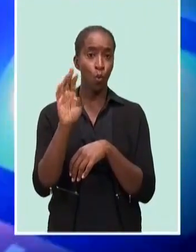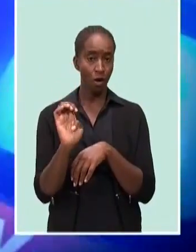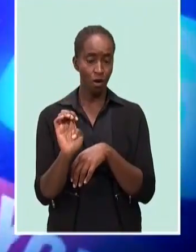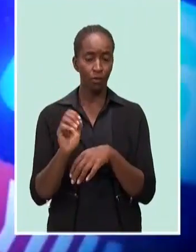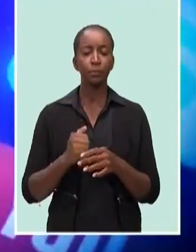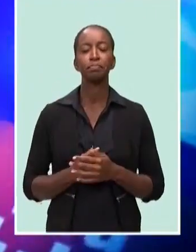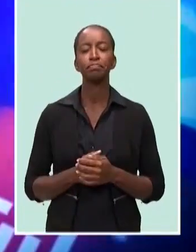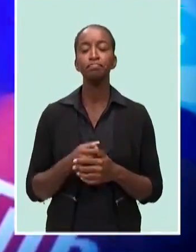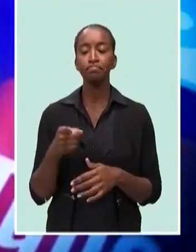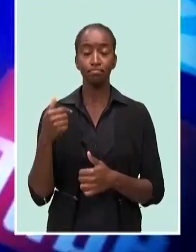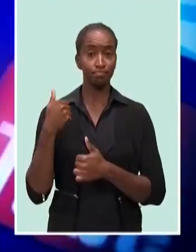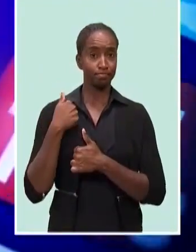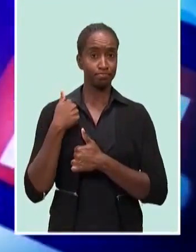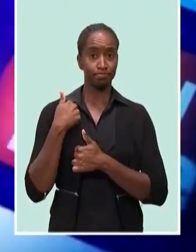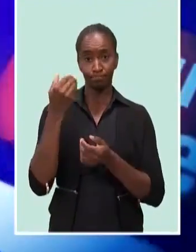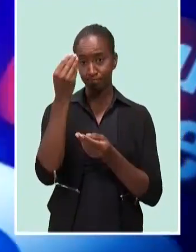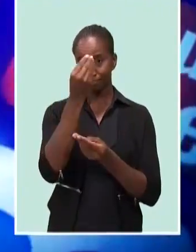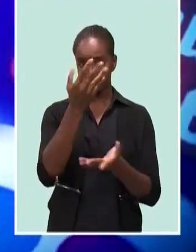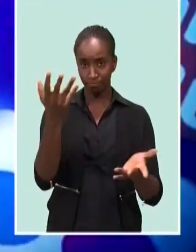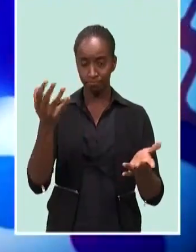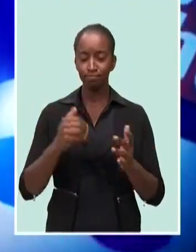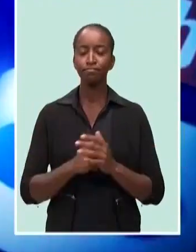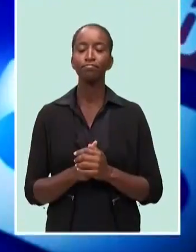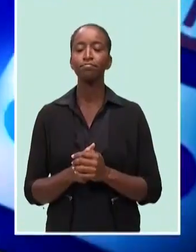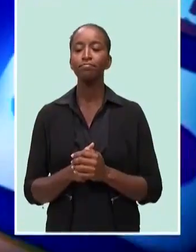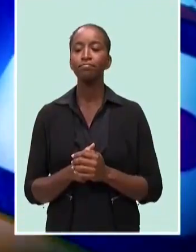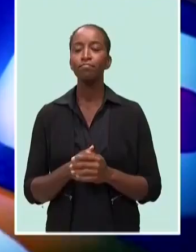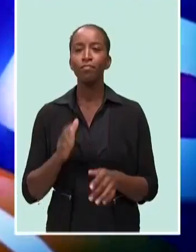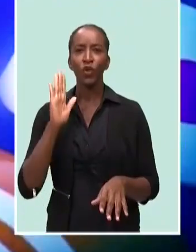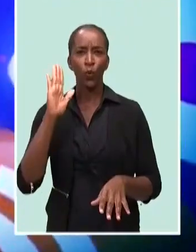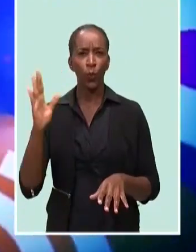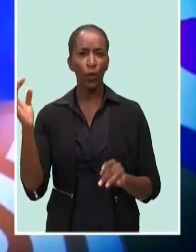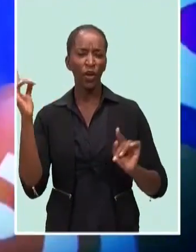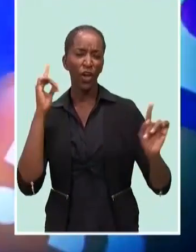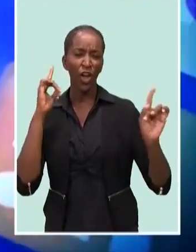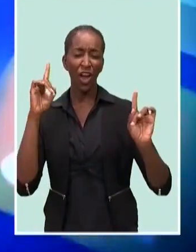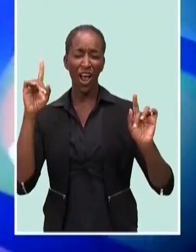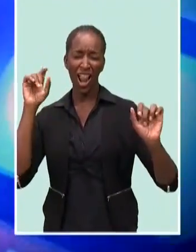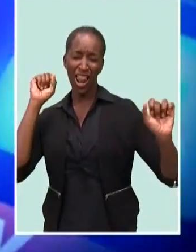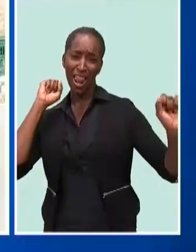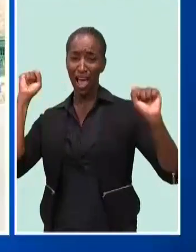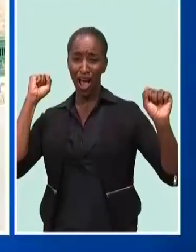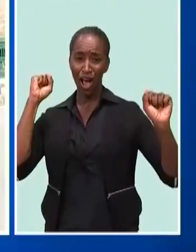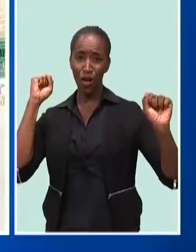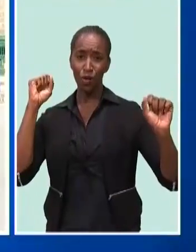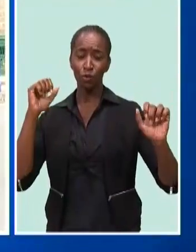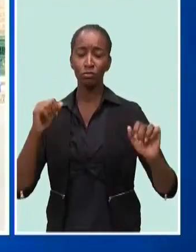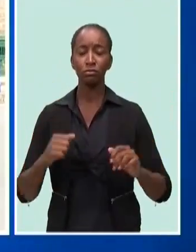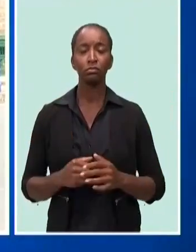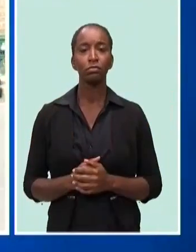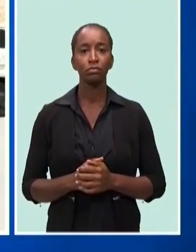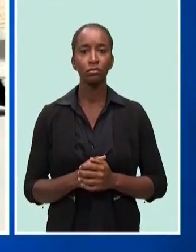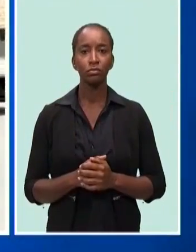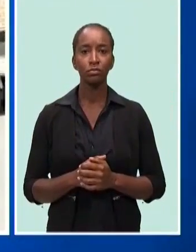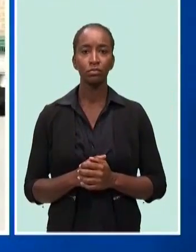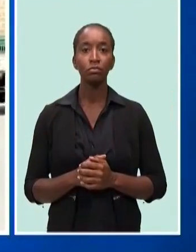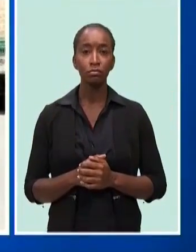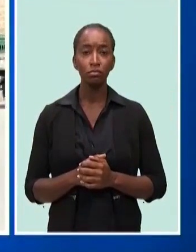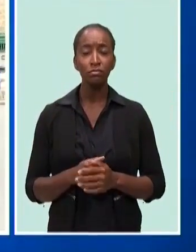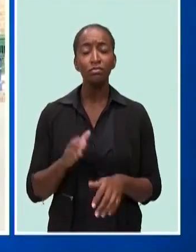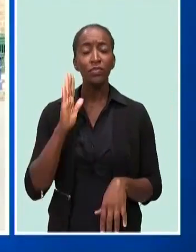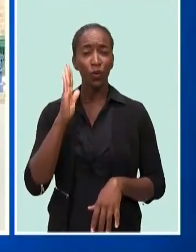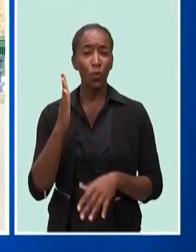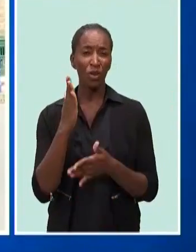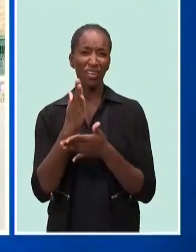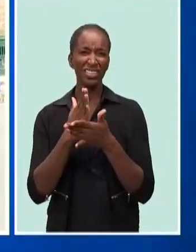Howell, is telling Barbadians to expect several loud noises. There will be some loud